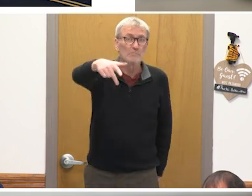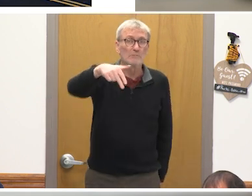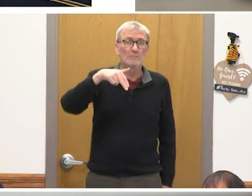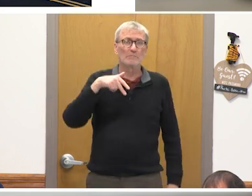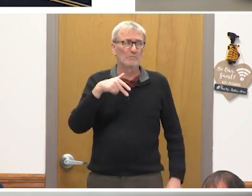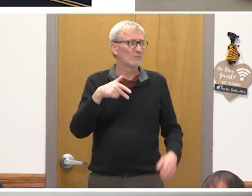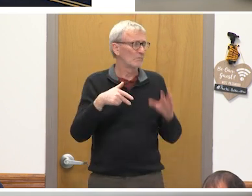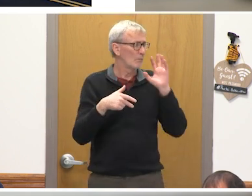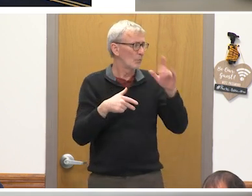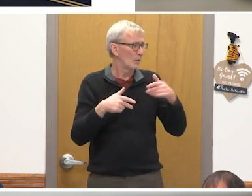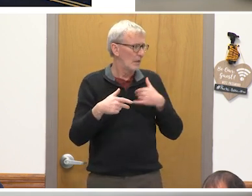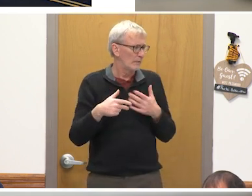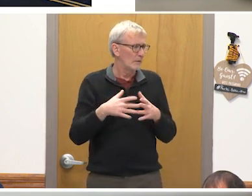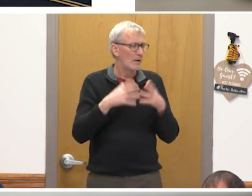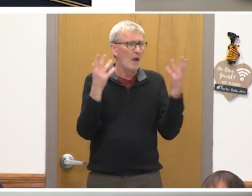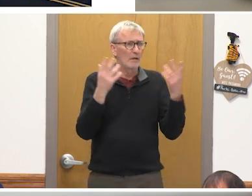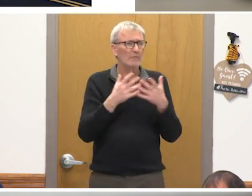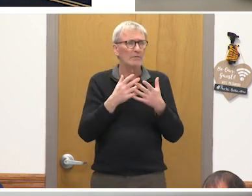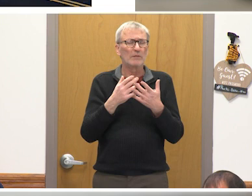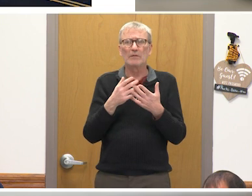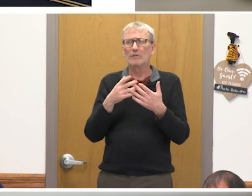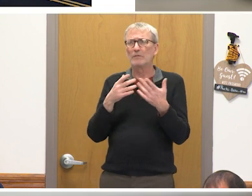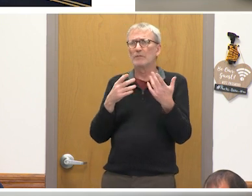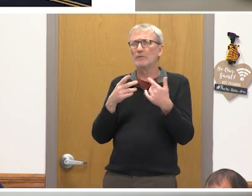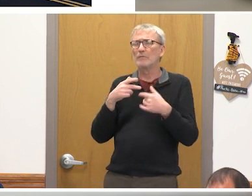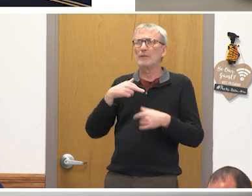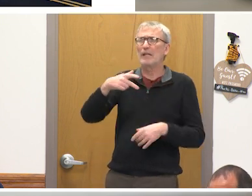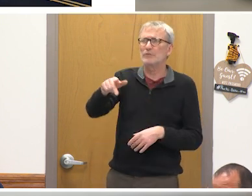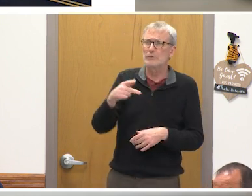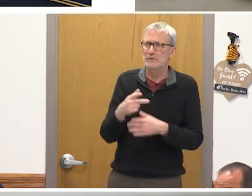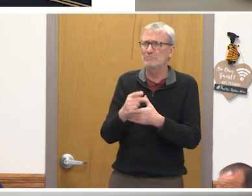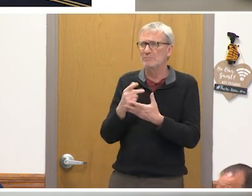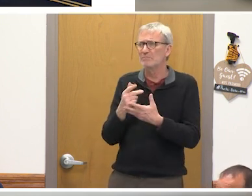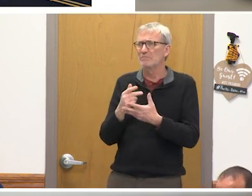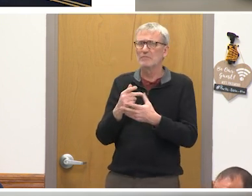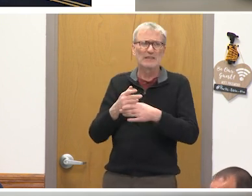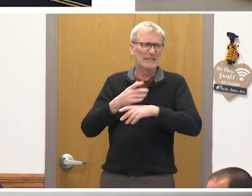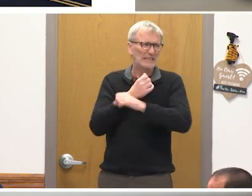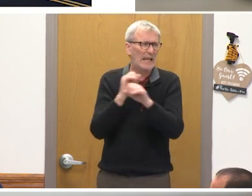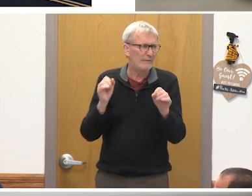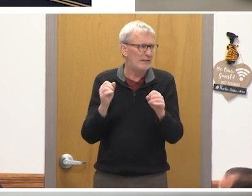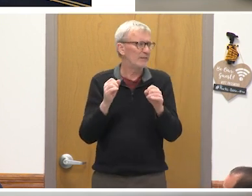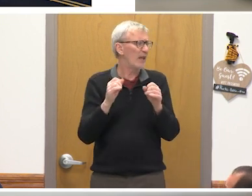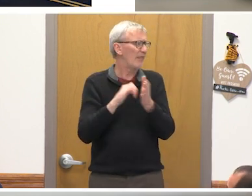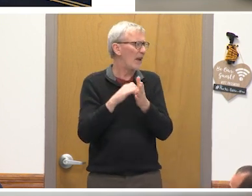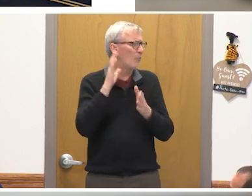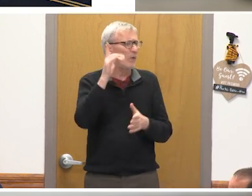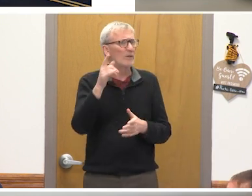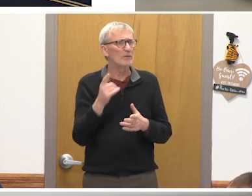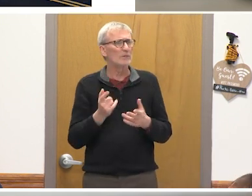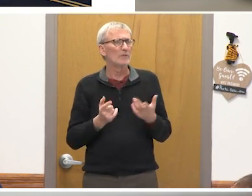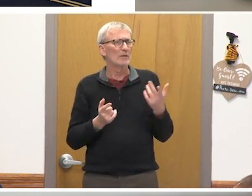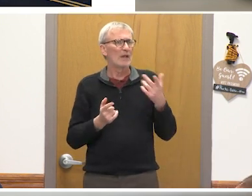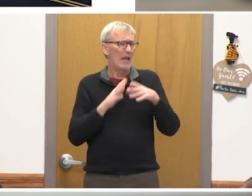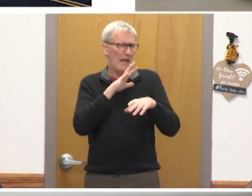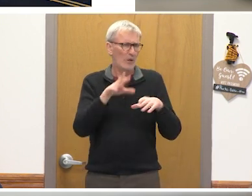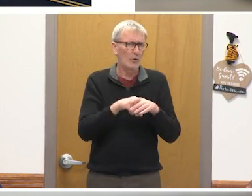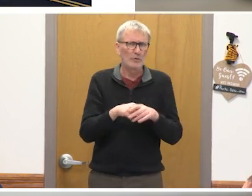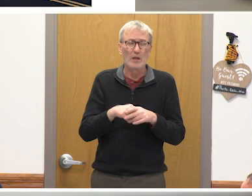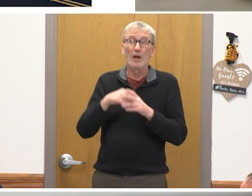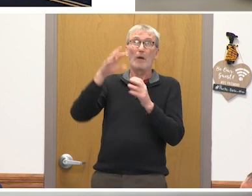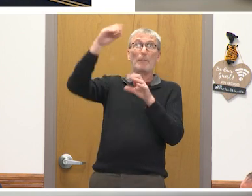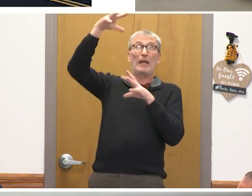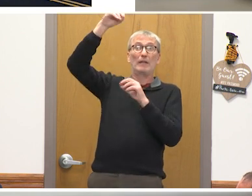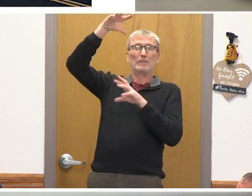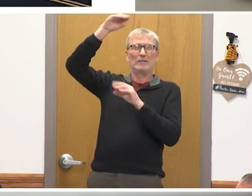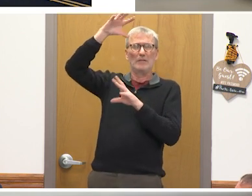multitude of pedestrian safety improvements, which would include a pedestrian beacon,